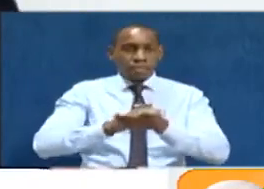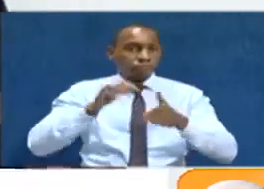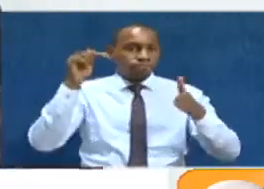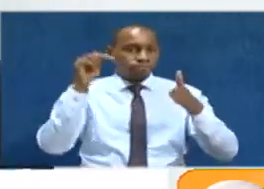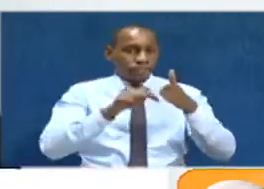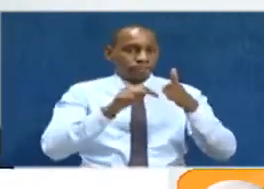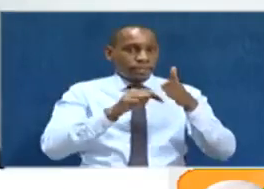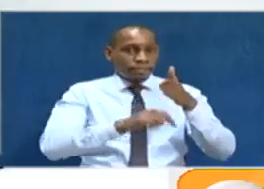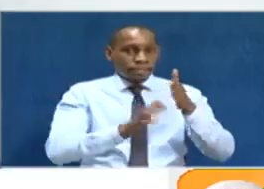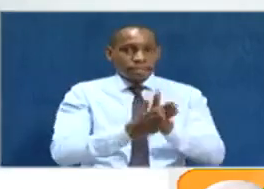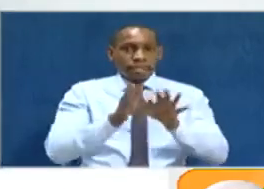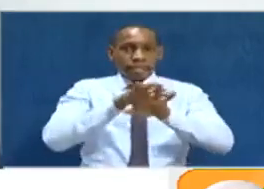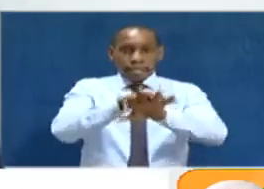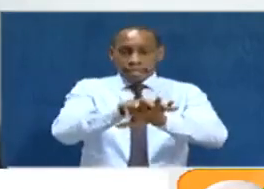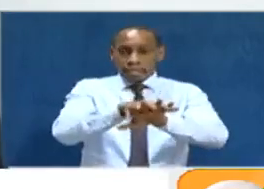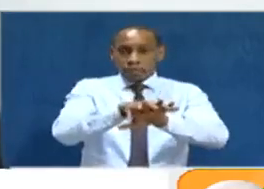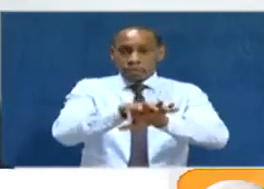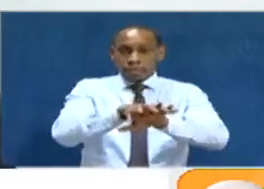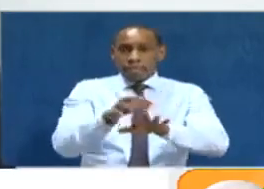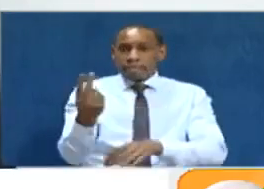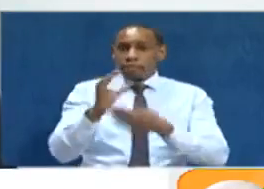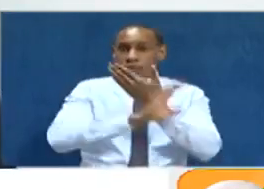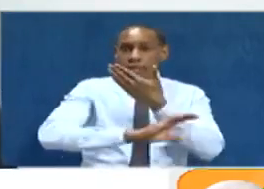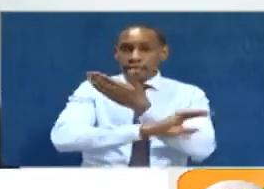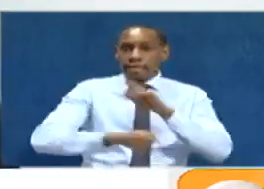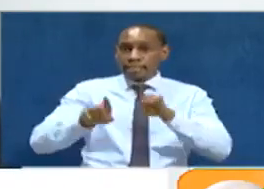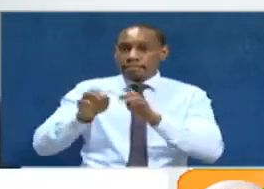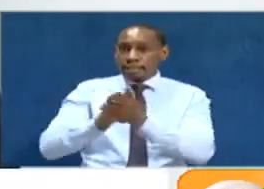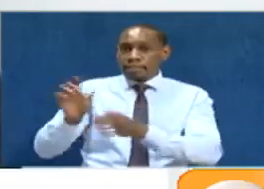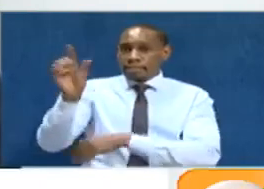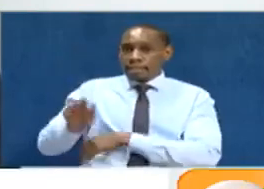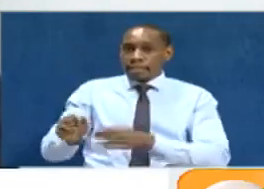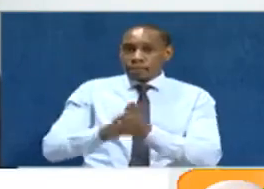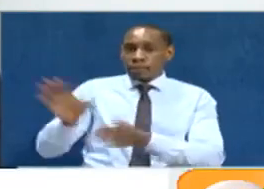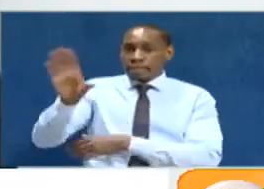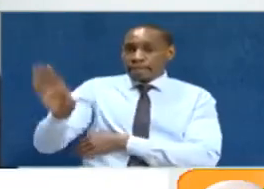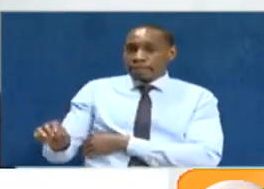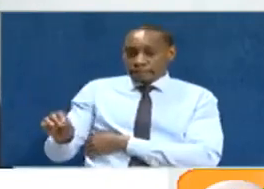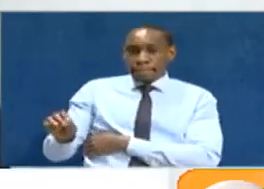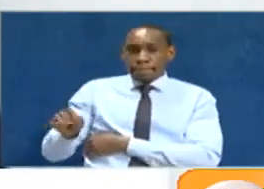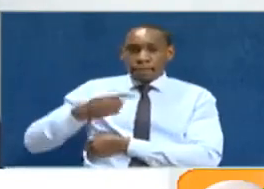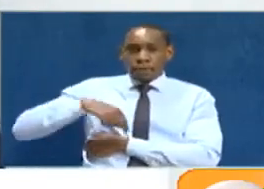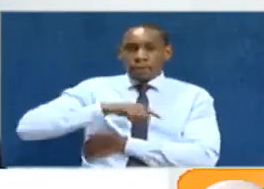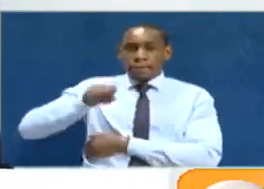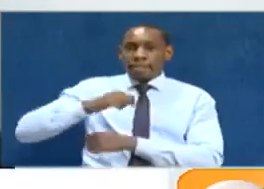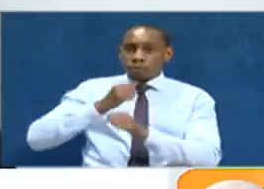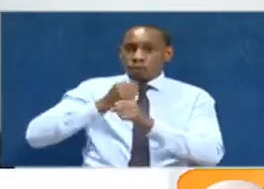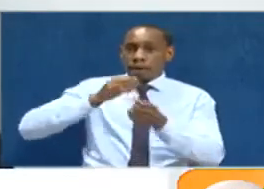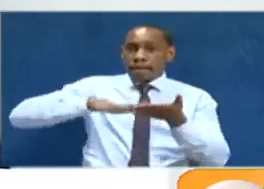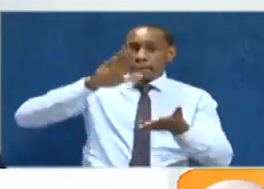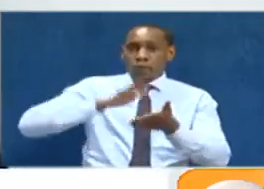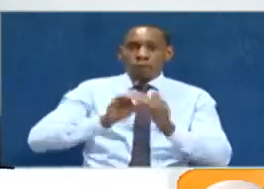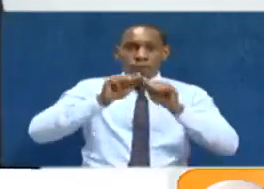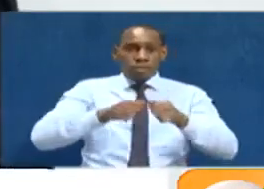deeper integration, not only of our two countries, but of our region and our continent, we should do more